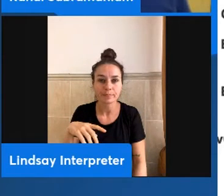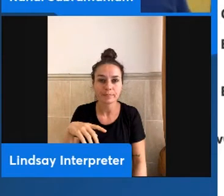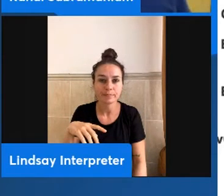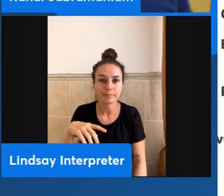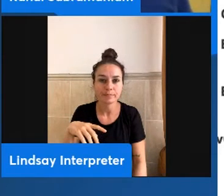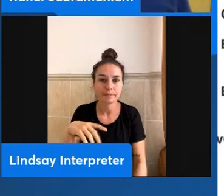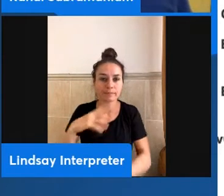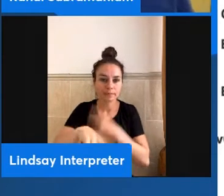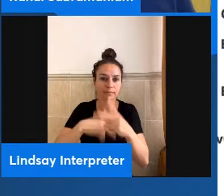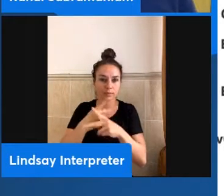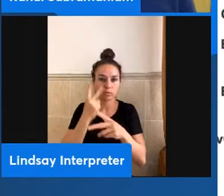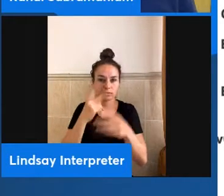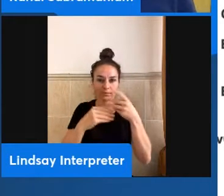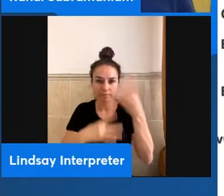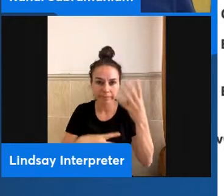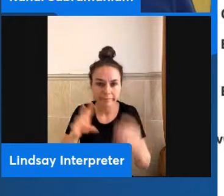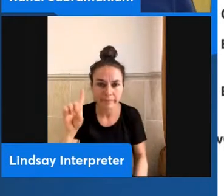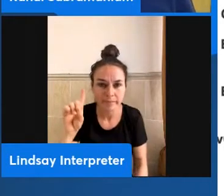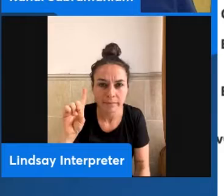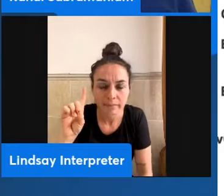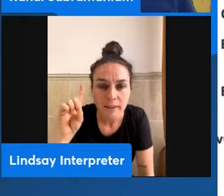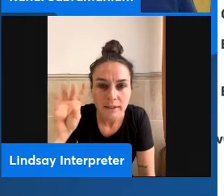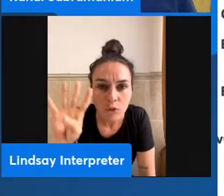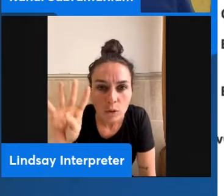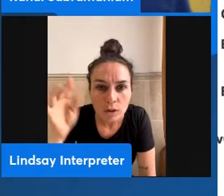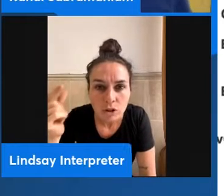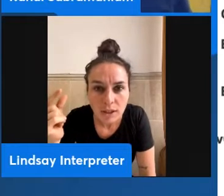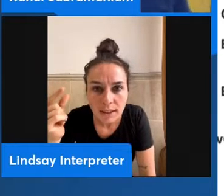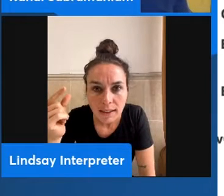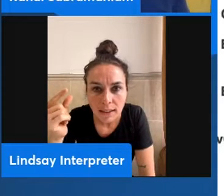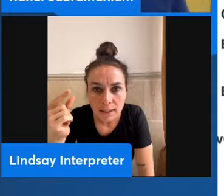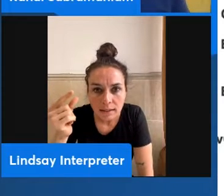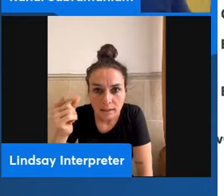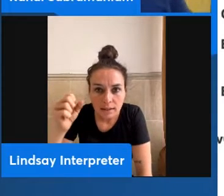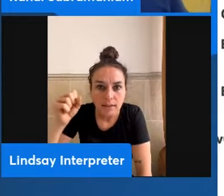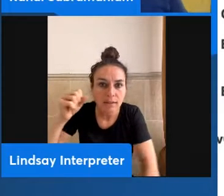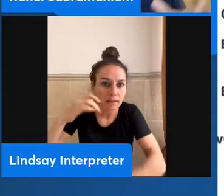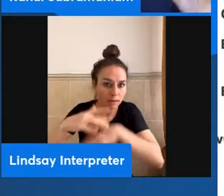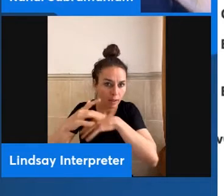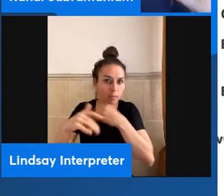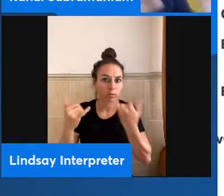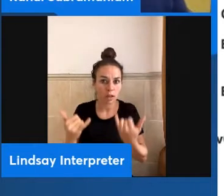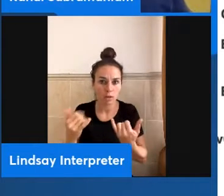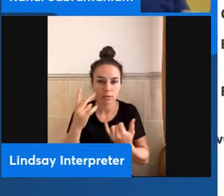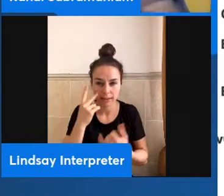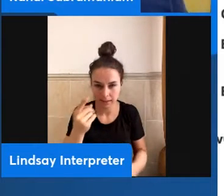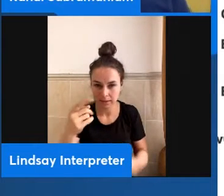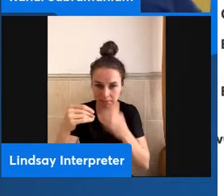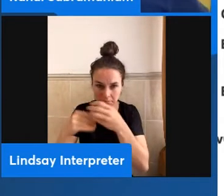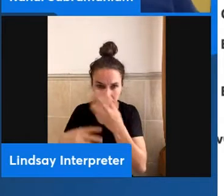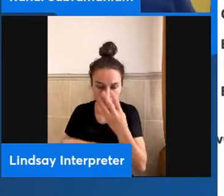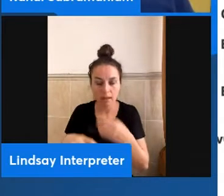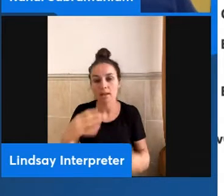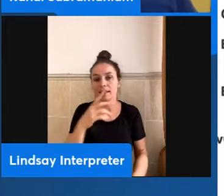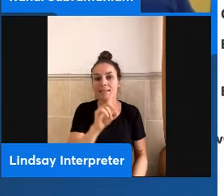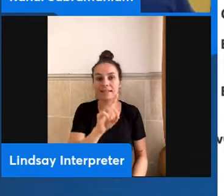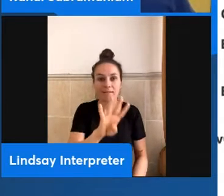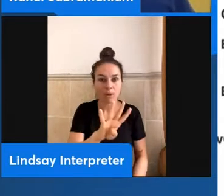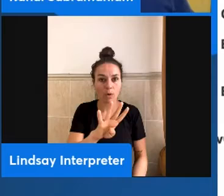types. T4, in fact, T4G is available now as the Graviton ones. But you have the T3s and